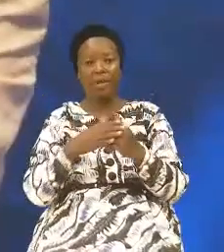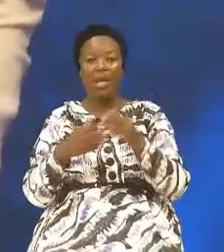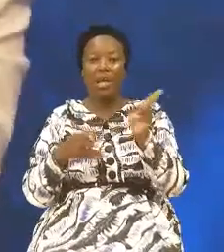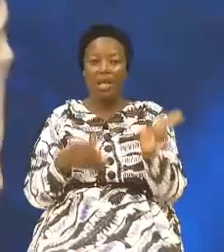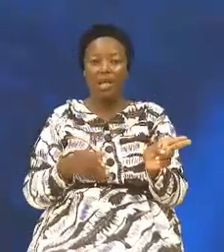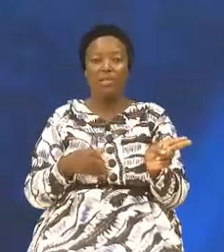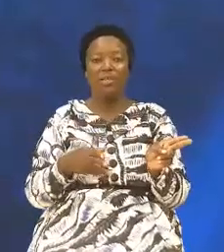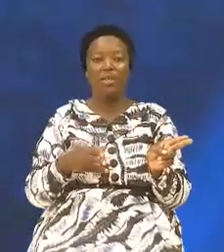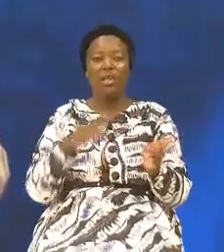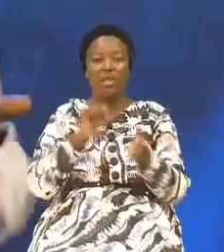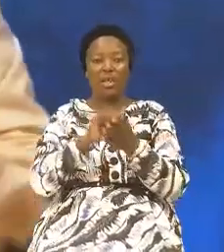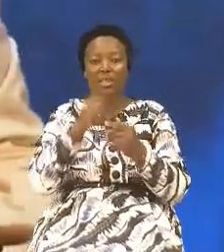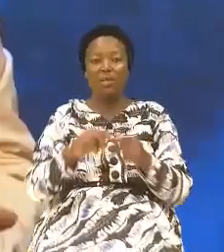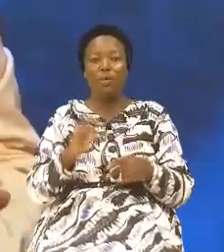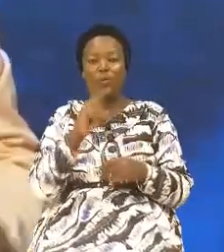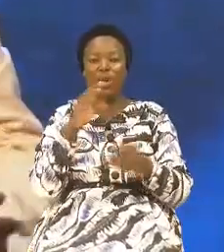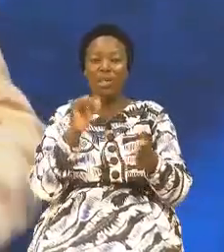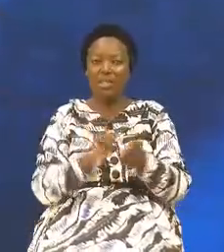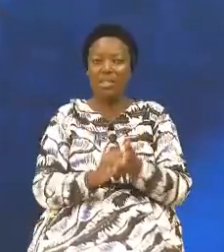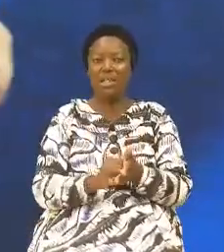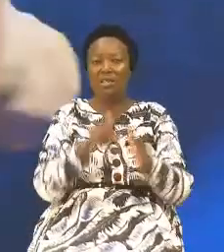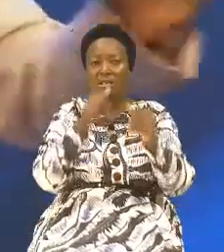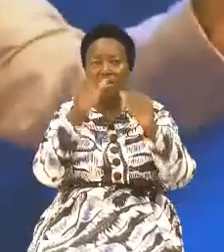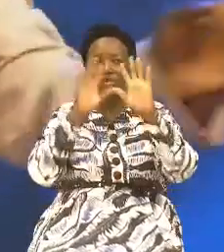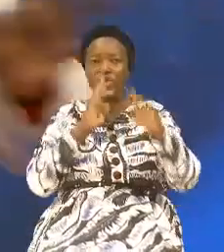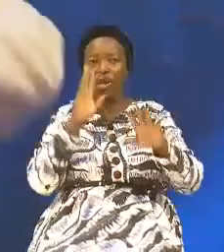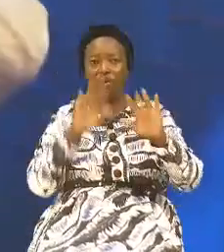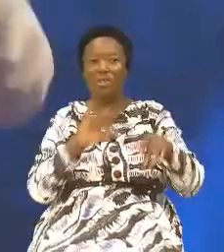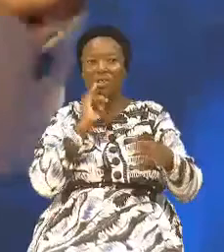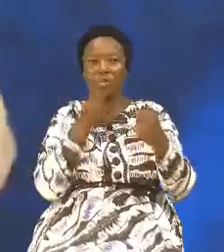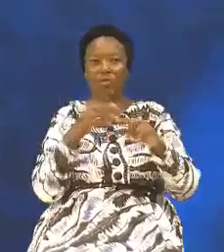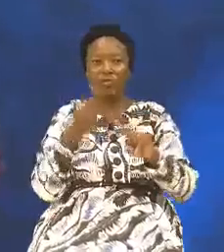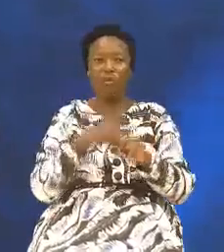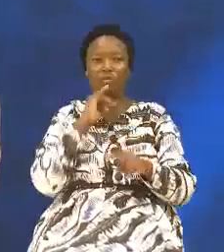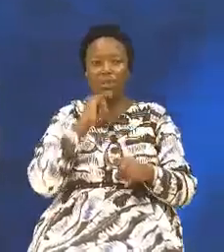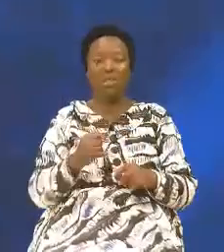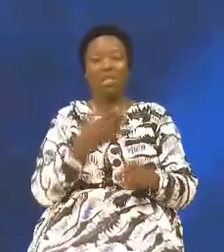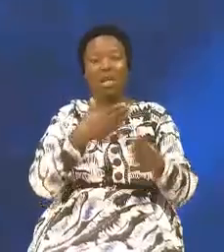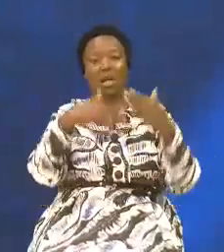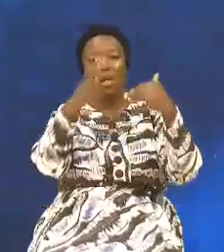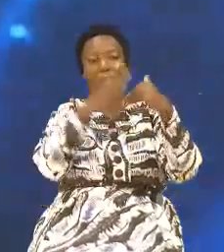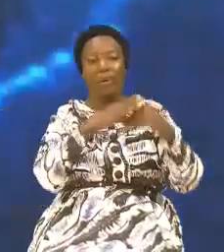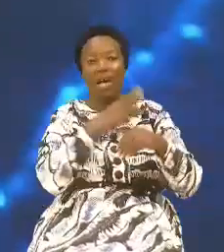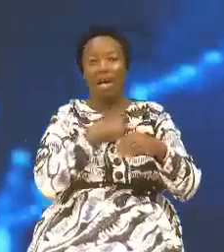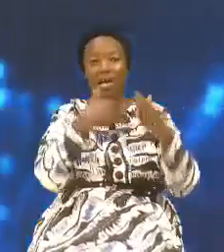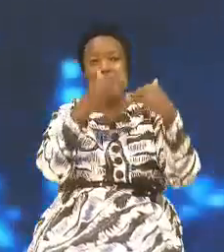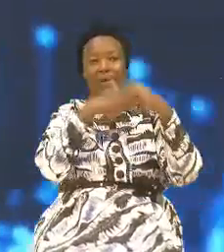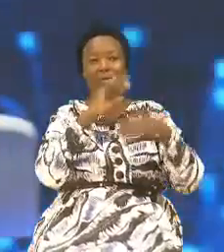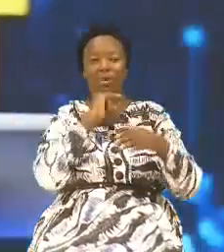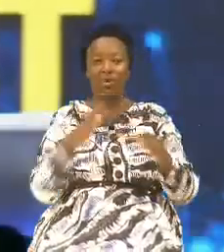from is heaven, and heaven is full. If you have bad